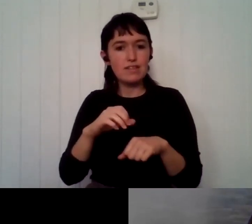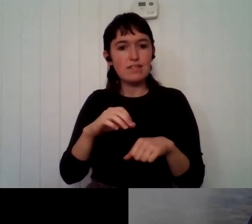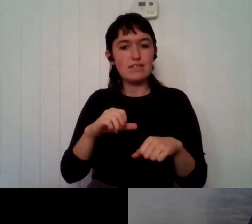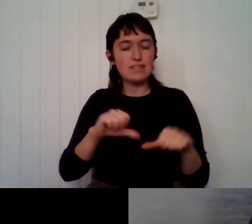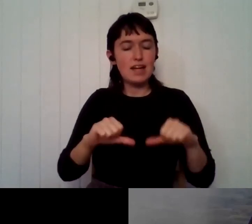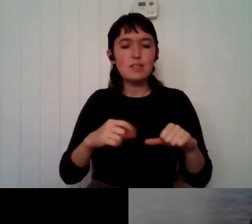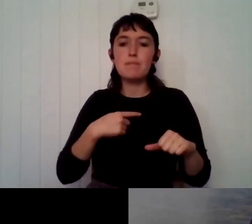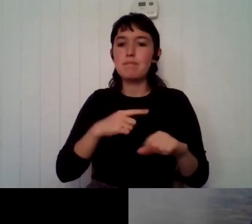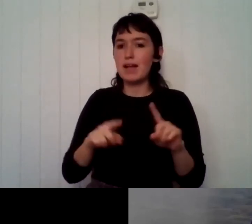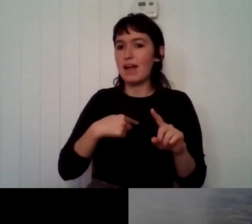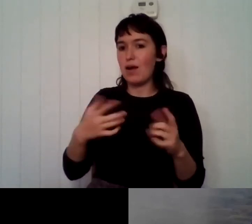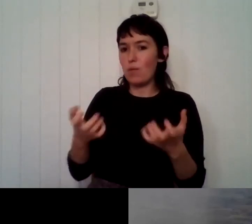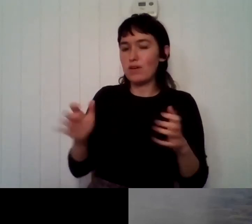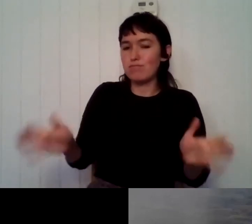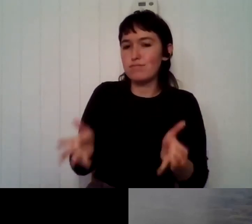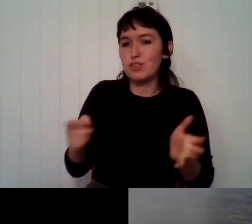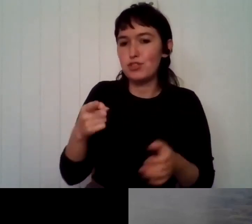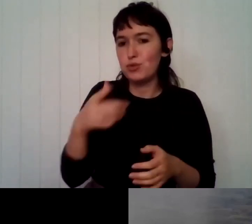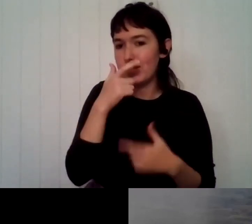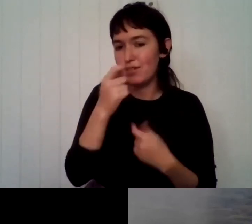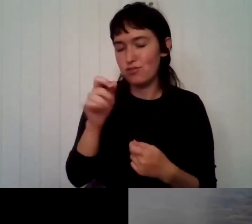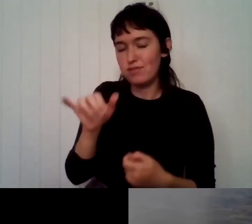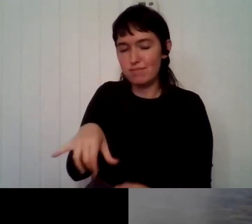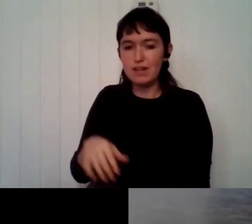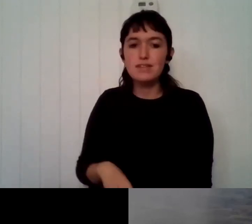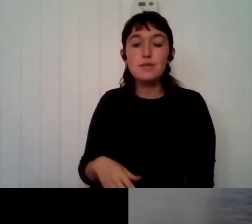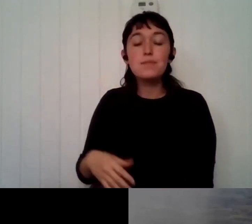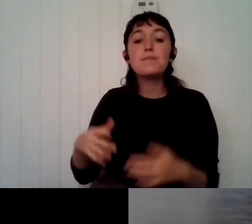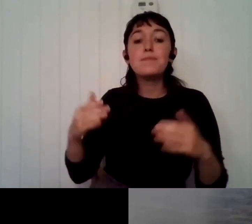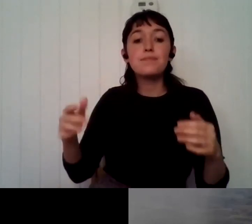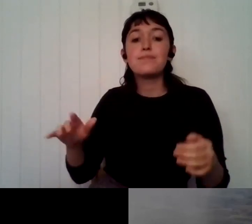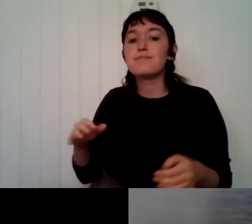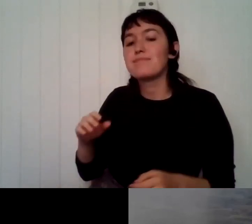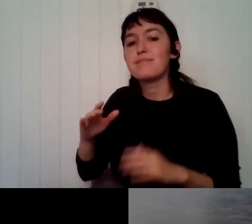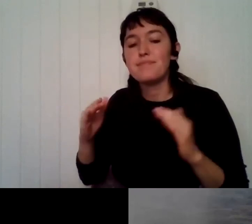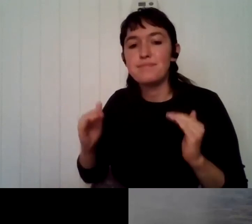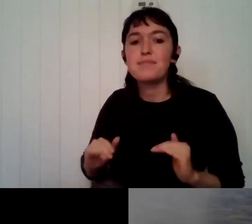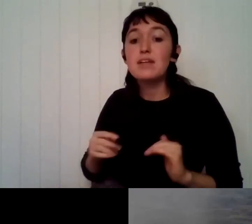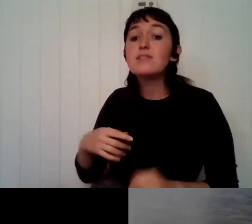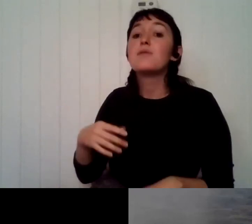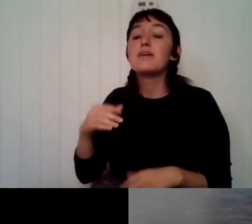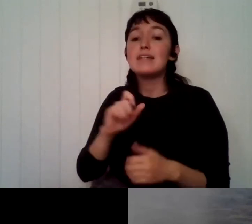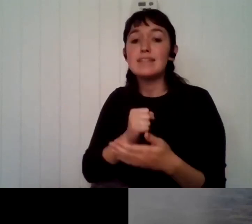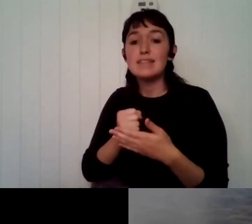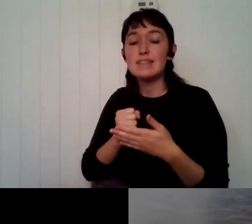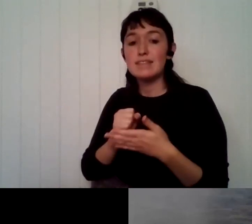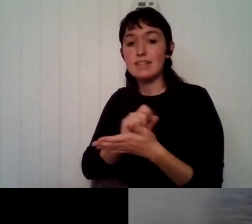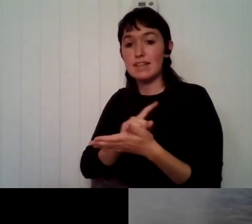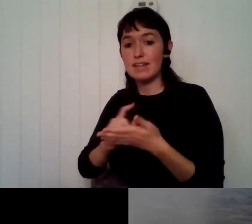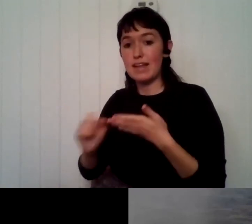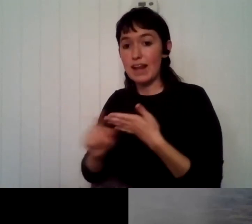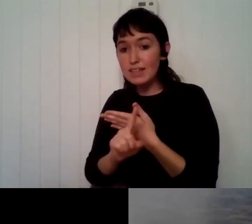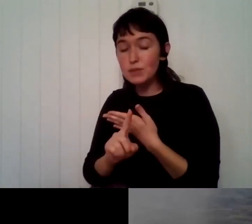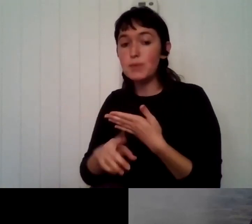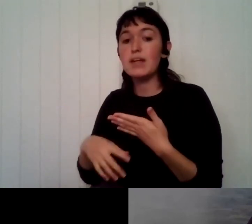on Tuesday, we just super last minute are putting together a documentary screening on World Water Day, which is on Tuesday,